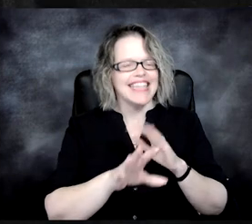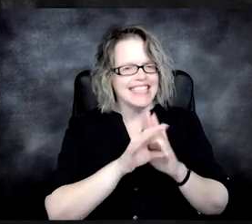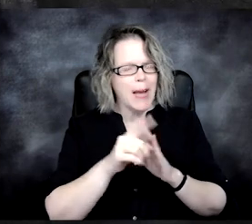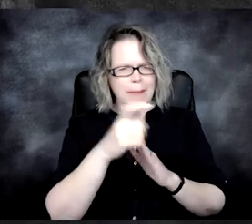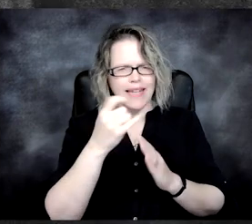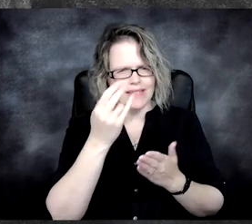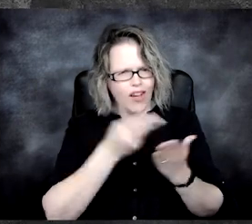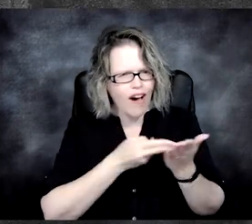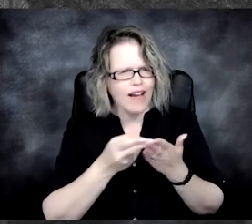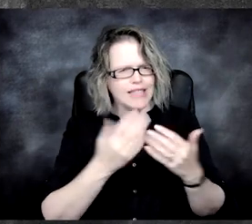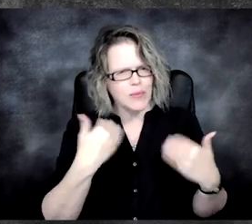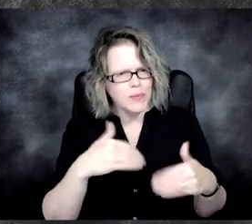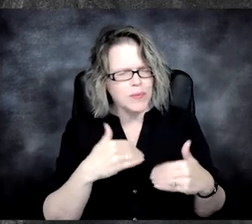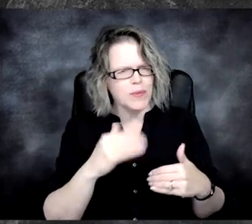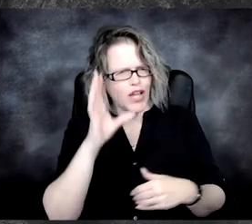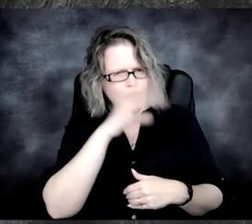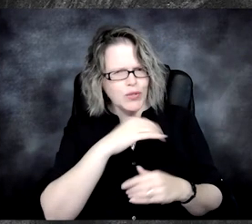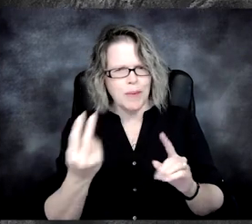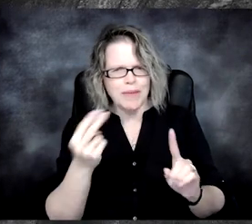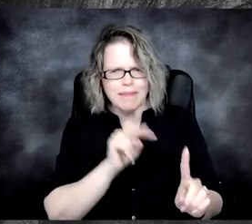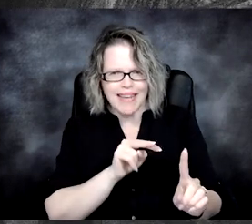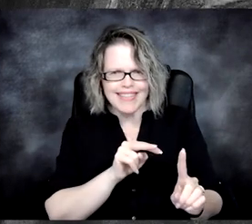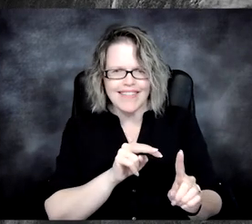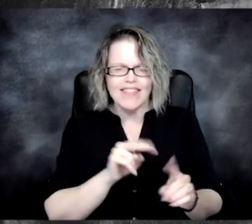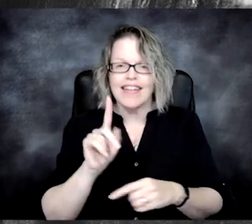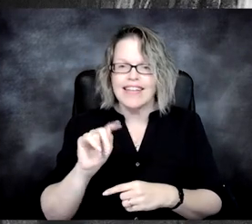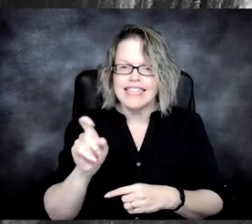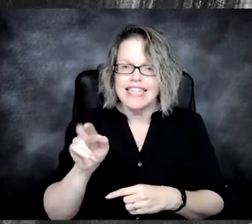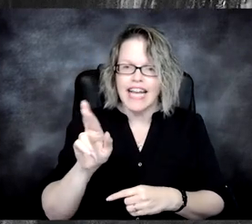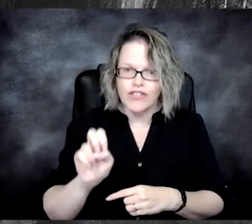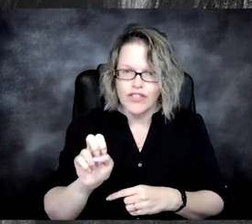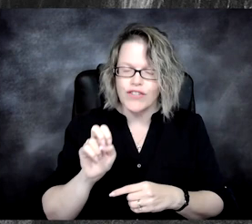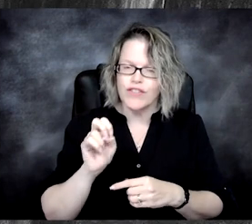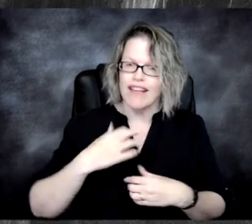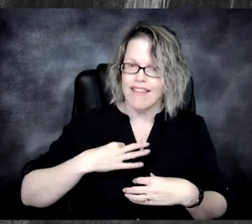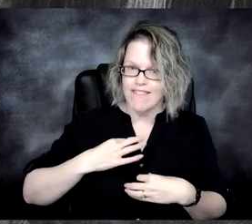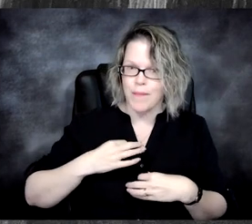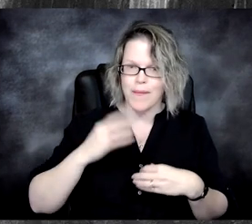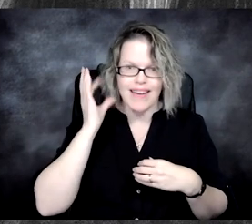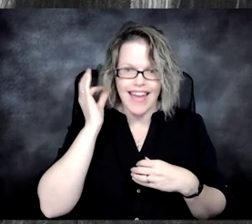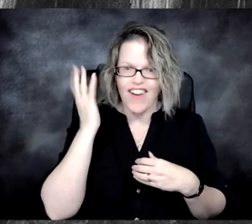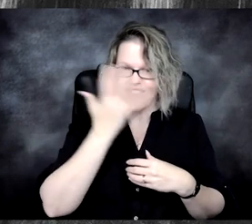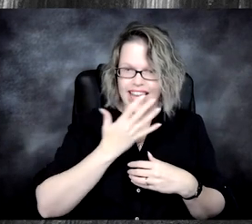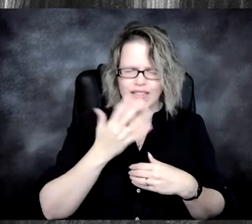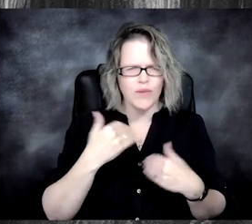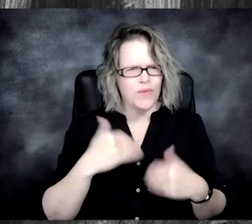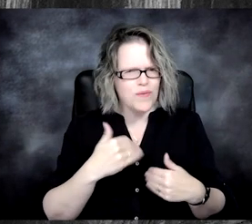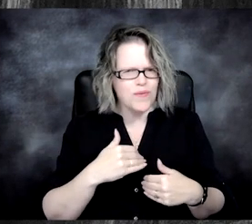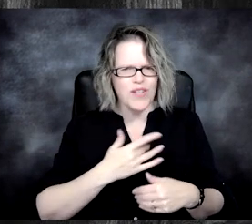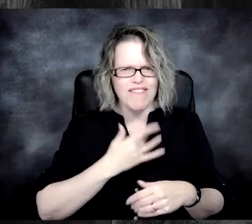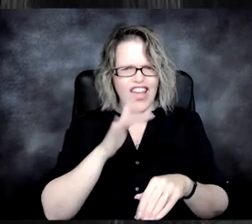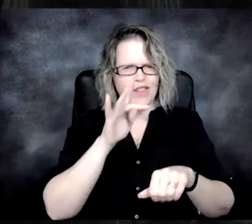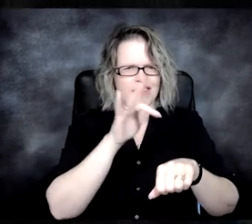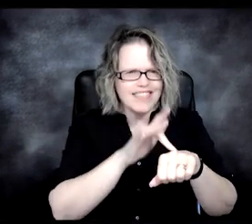portraiture, and the unusual perspective. The textures of the fabric, hair, and face are all unique and immediately give the feeling of being able to